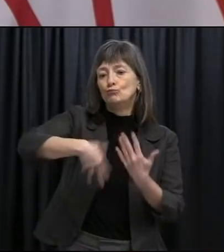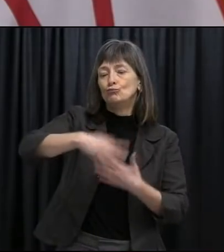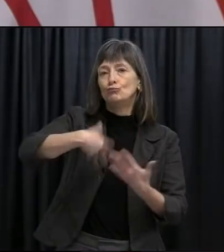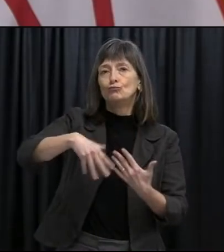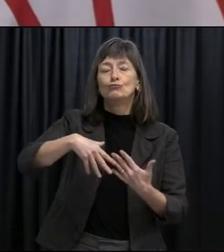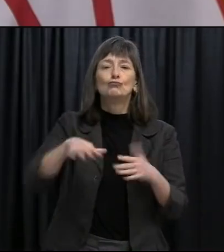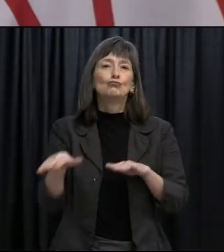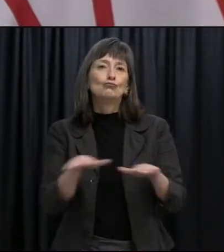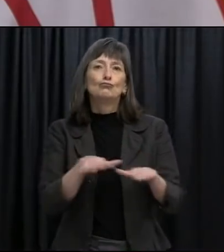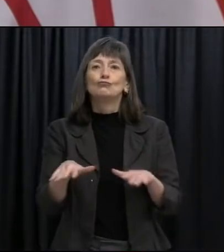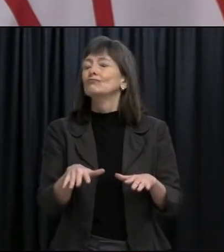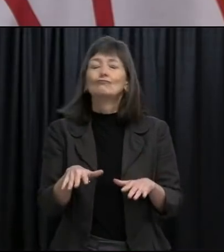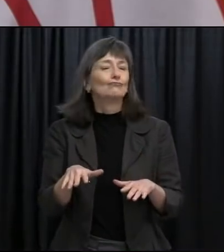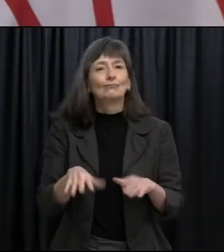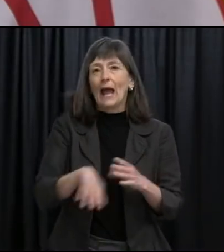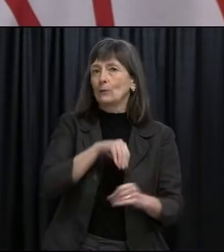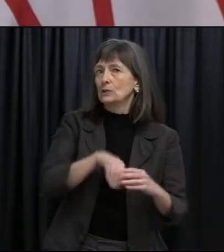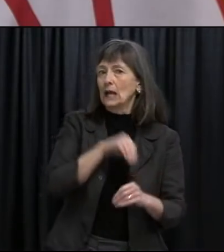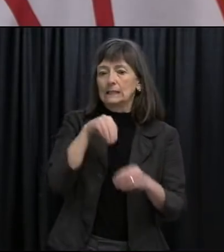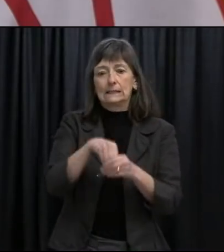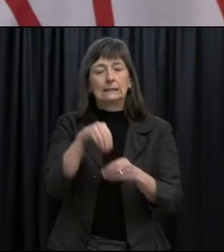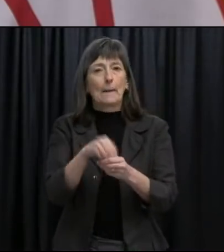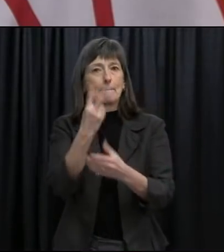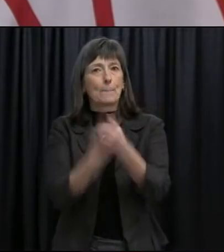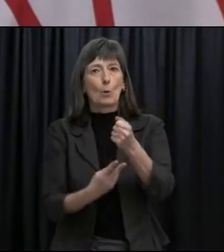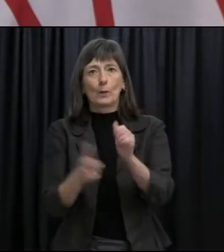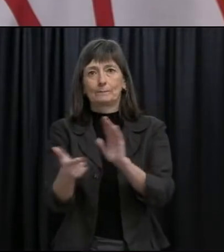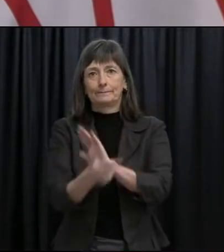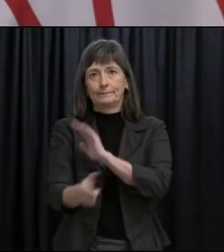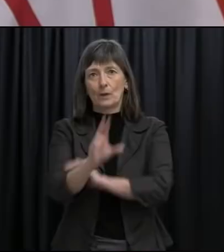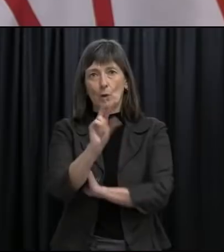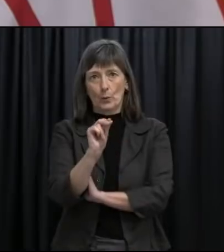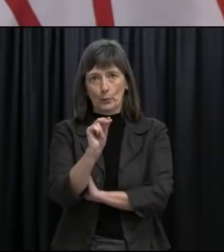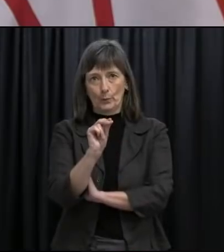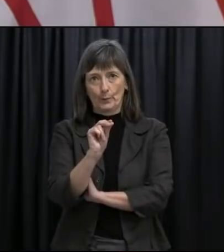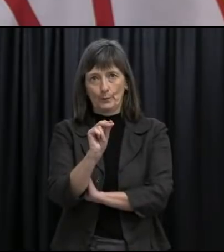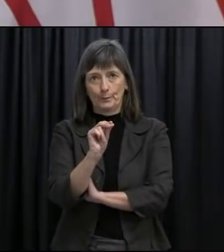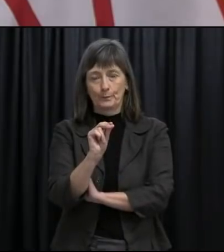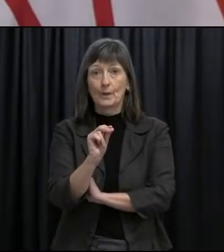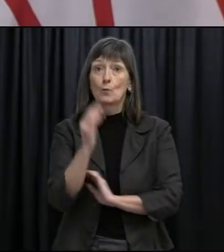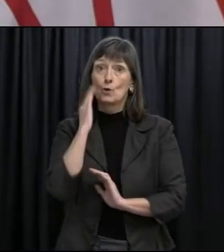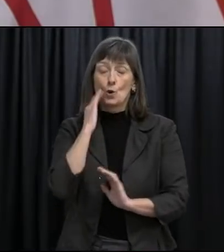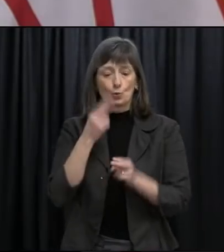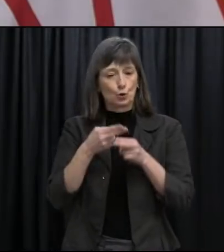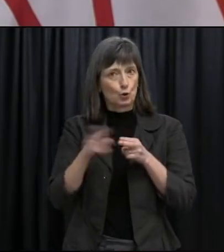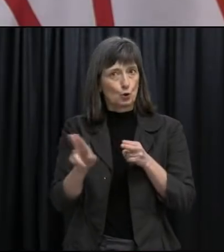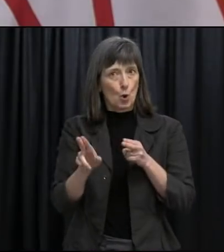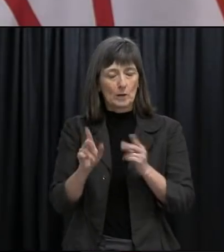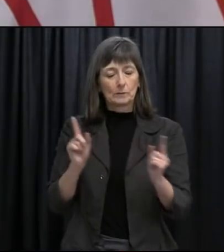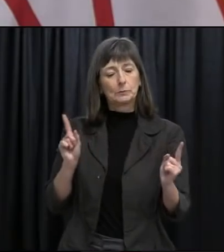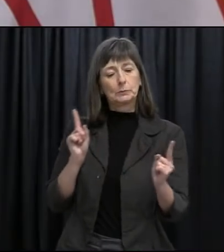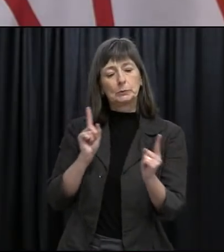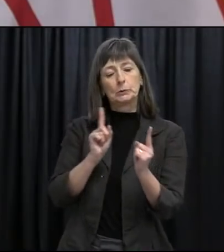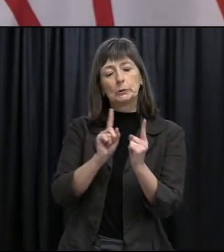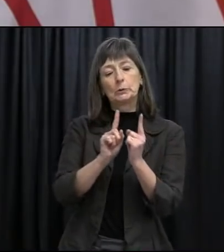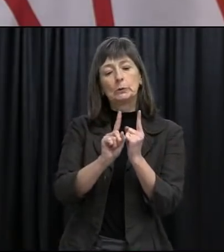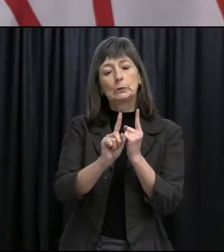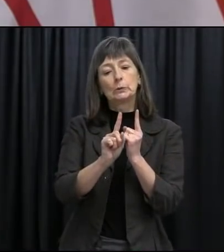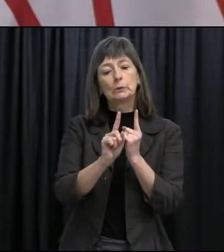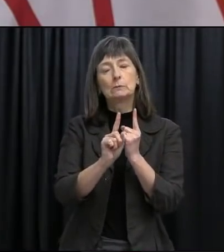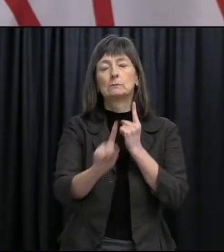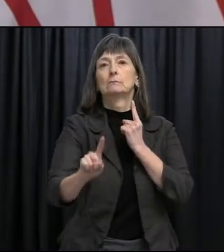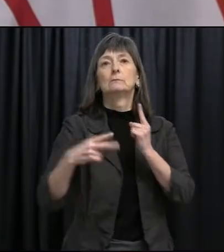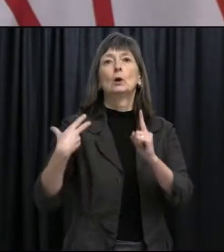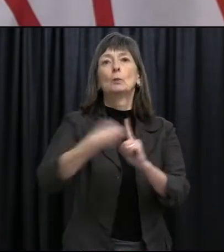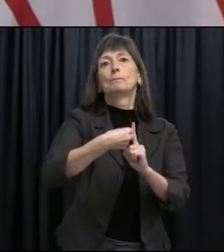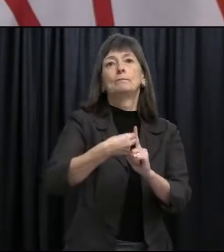indoors. We know that even small and short social interactions can result in virus spreading quickly to families and workplaces. It is